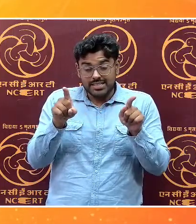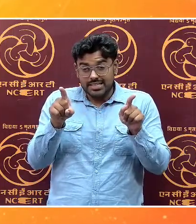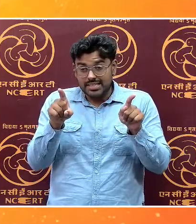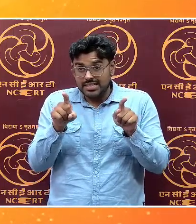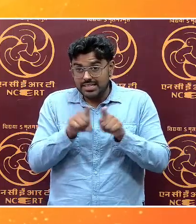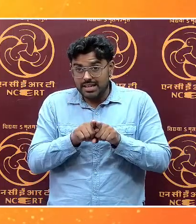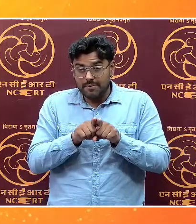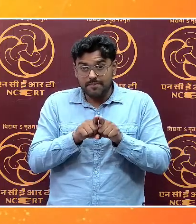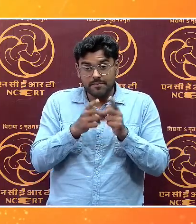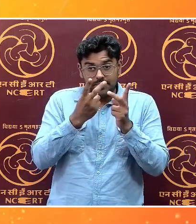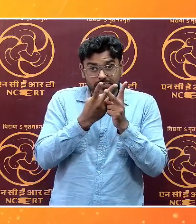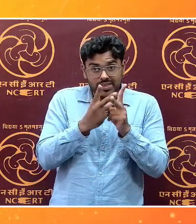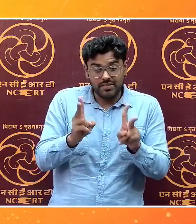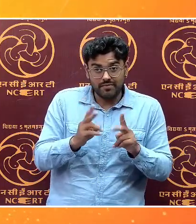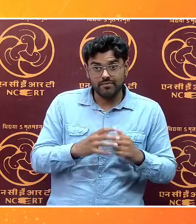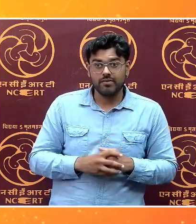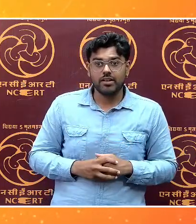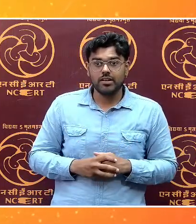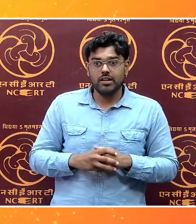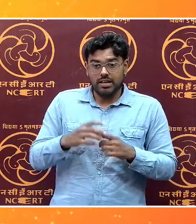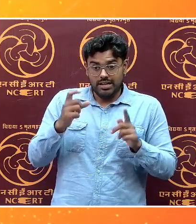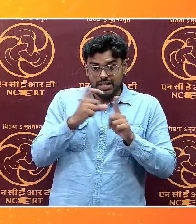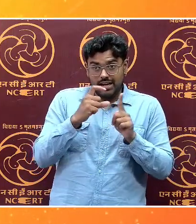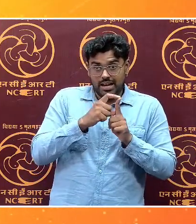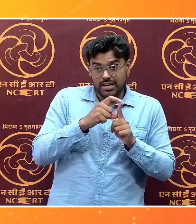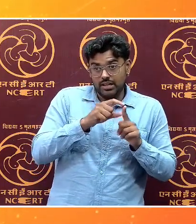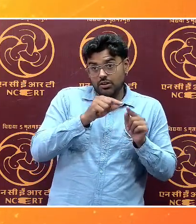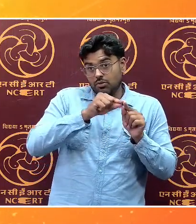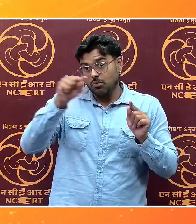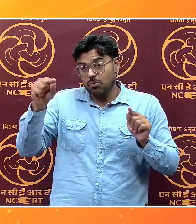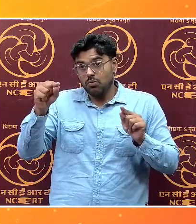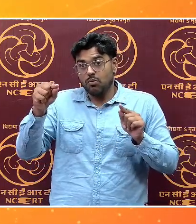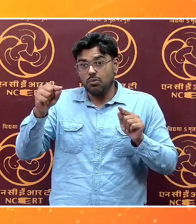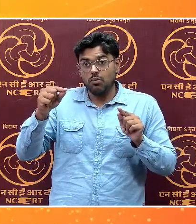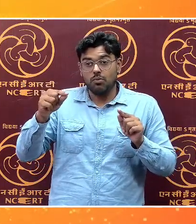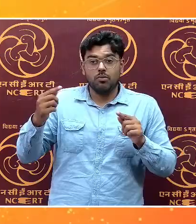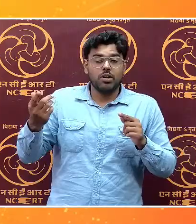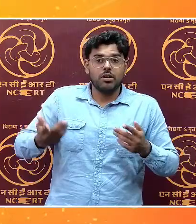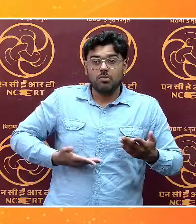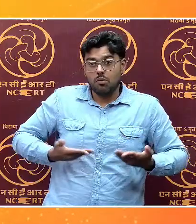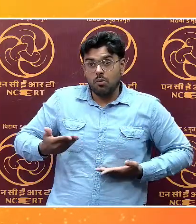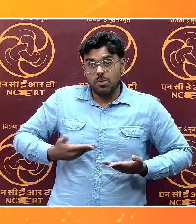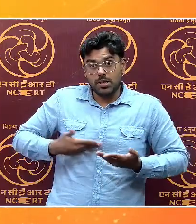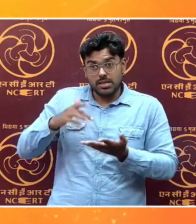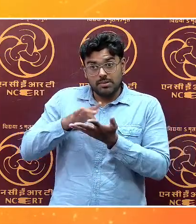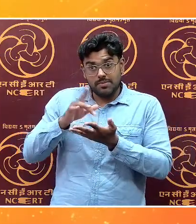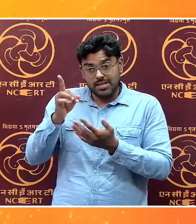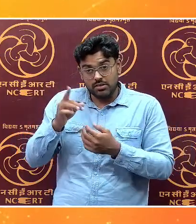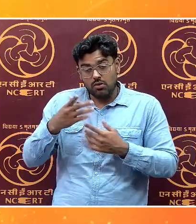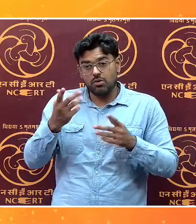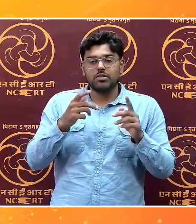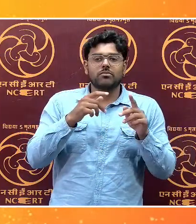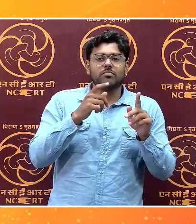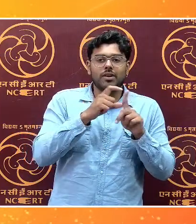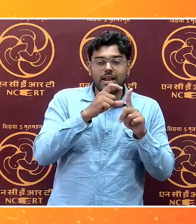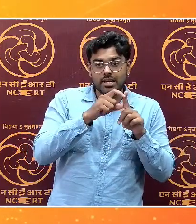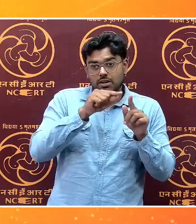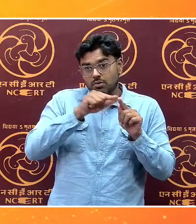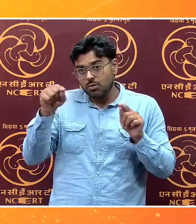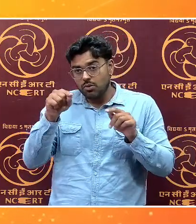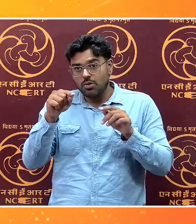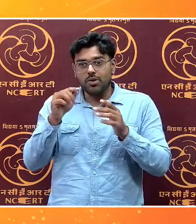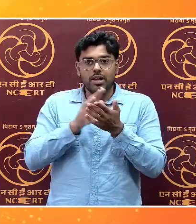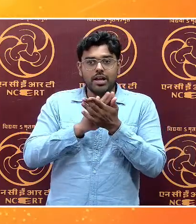to the difference between Delhi to Calcutta, or Oh. from Delhi to Hyderabad. So this